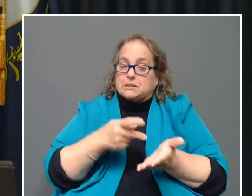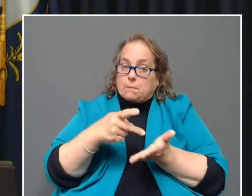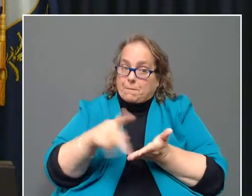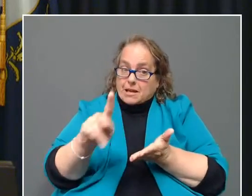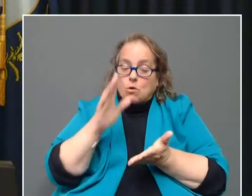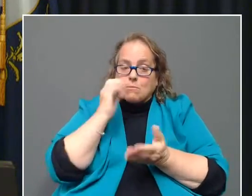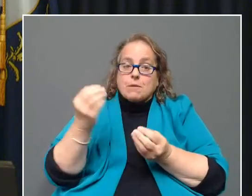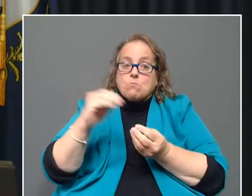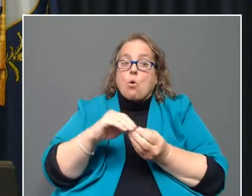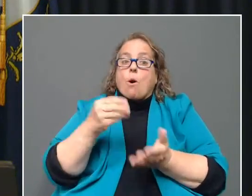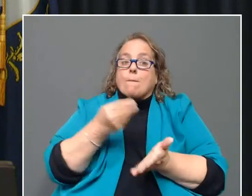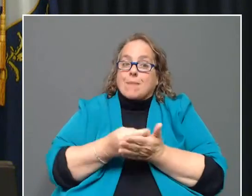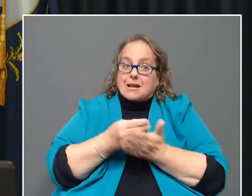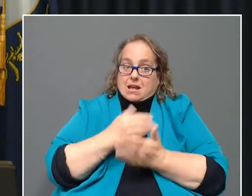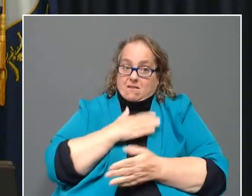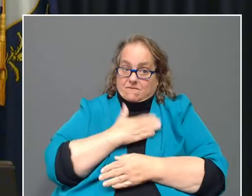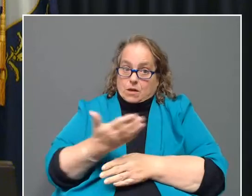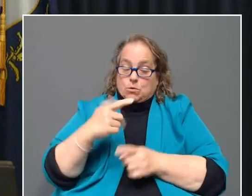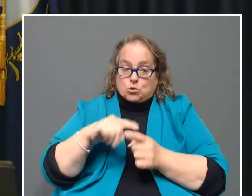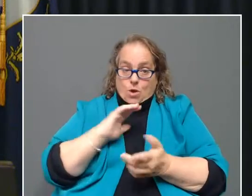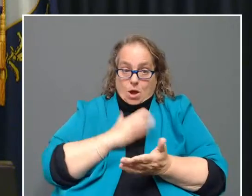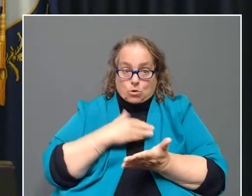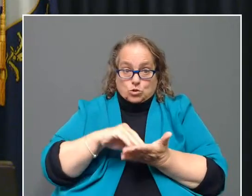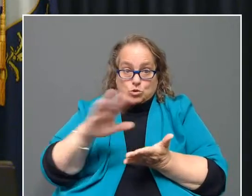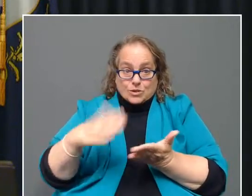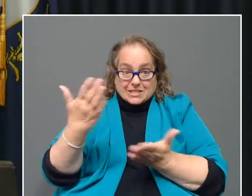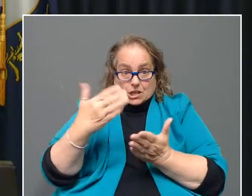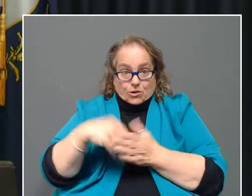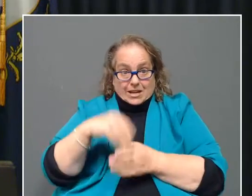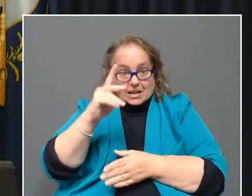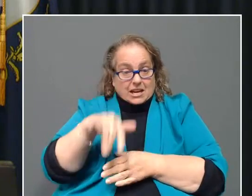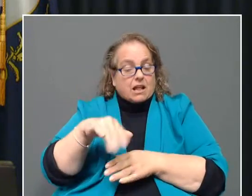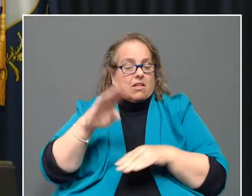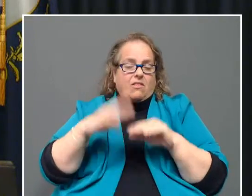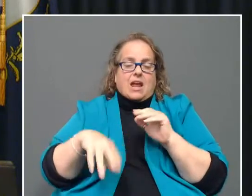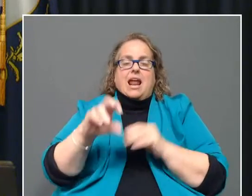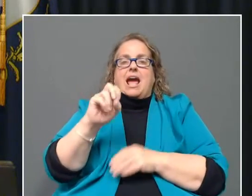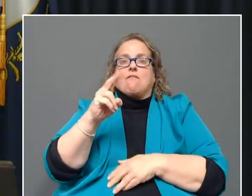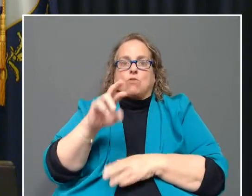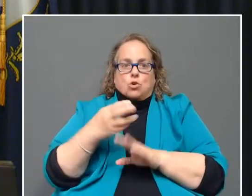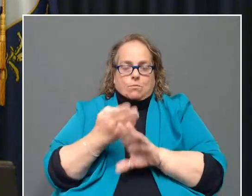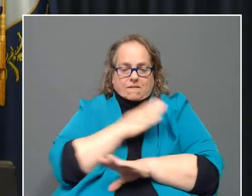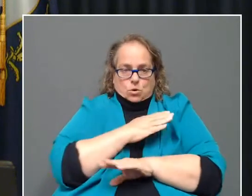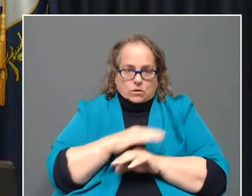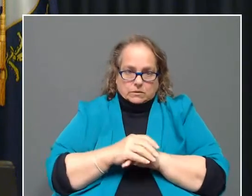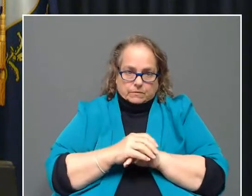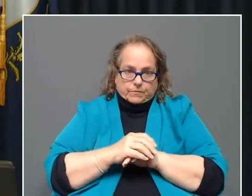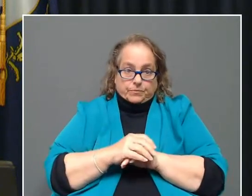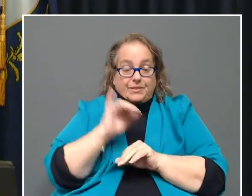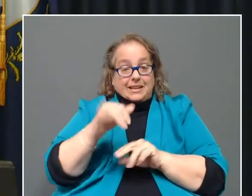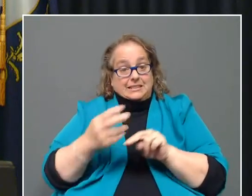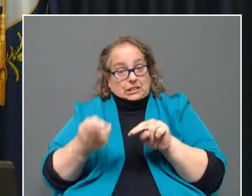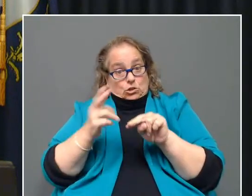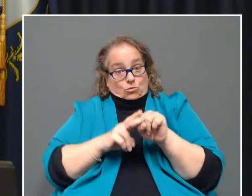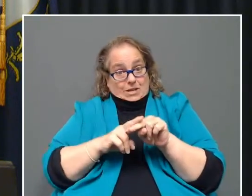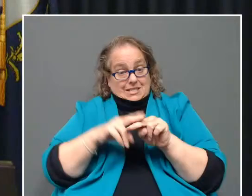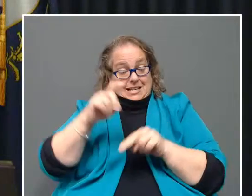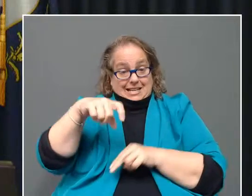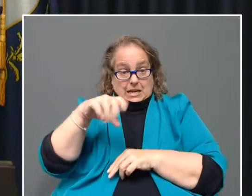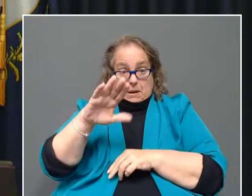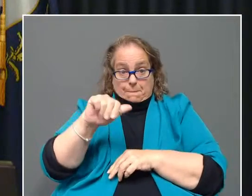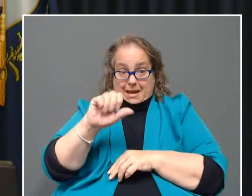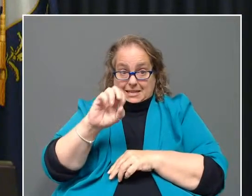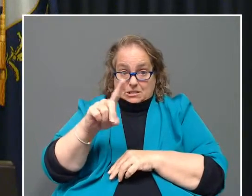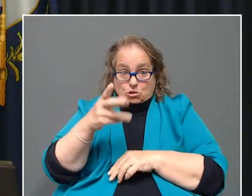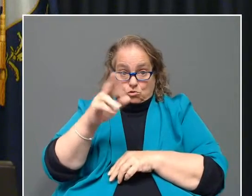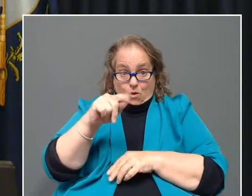available to our students here in Kentucky than ever before. These increased need-based grants will help make the